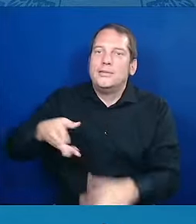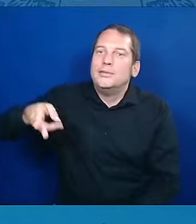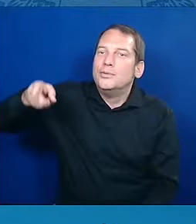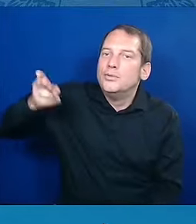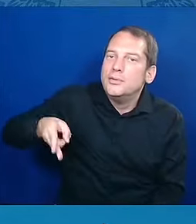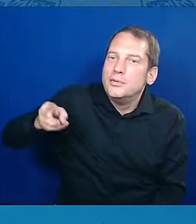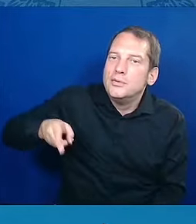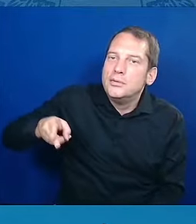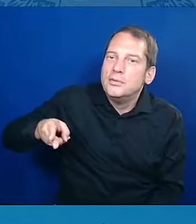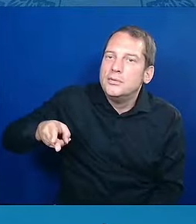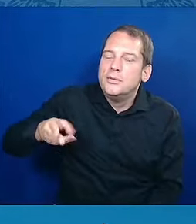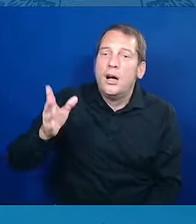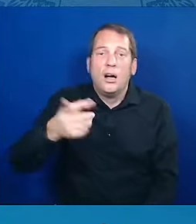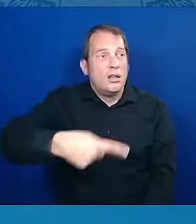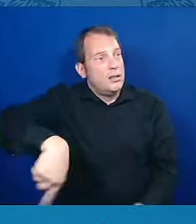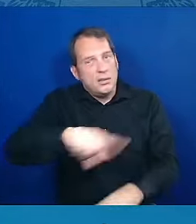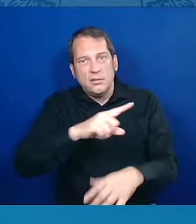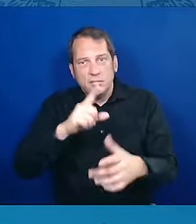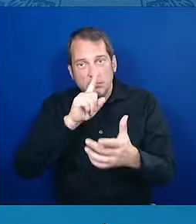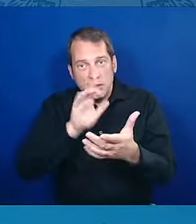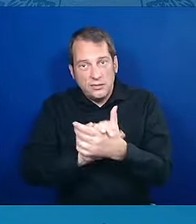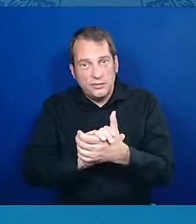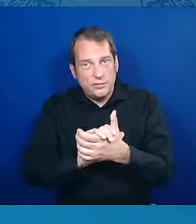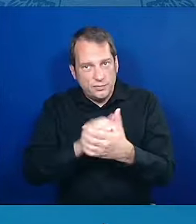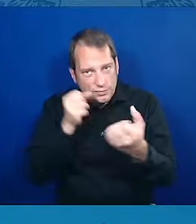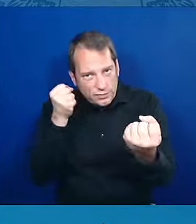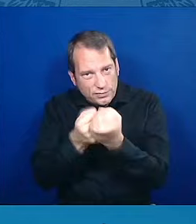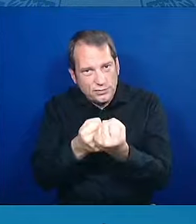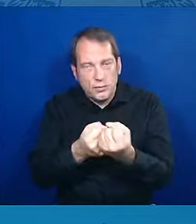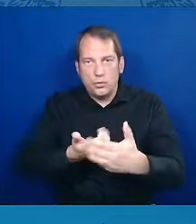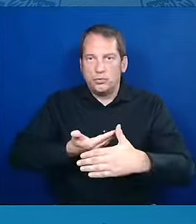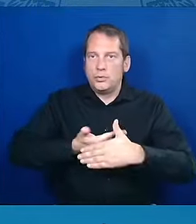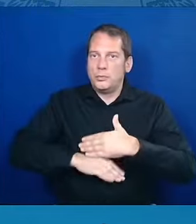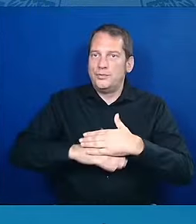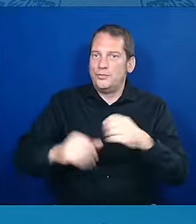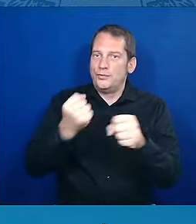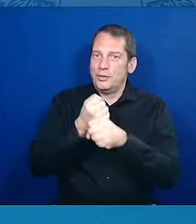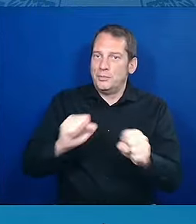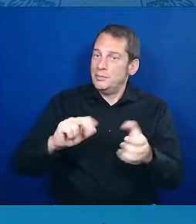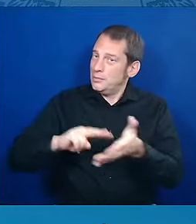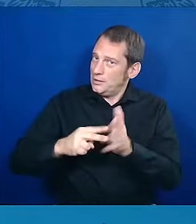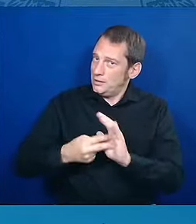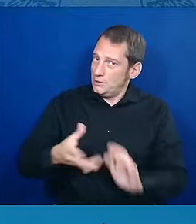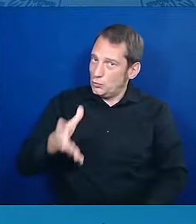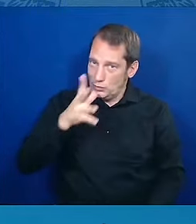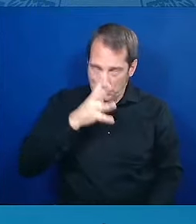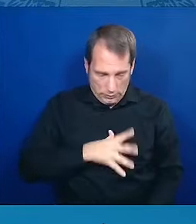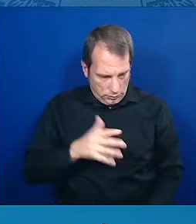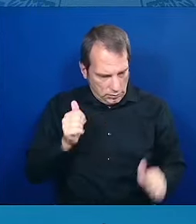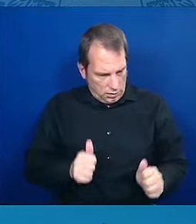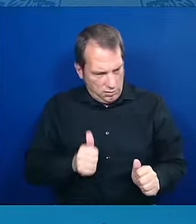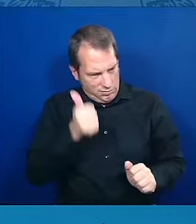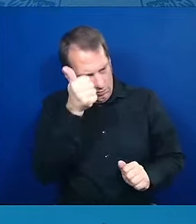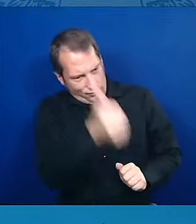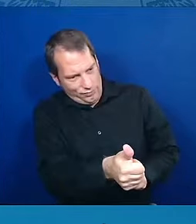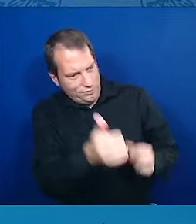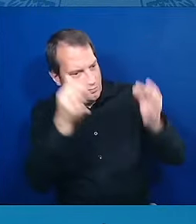own body and not have her government telling her what to do.